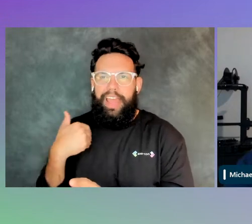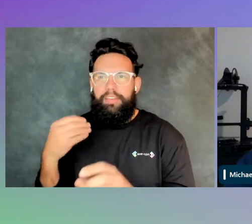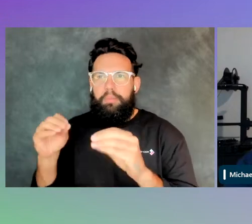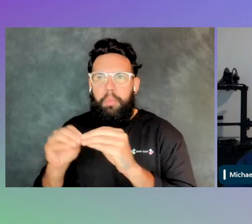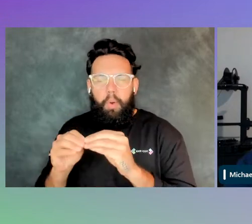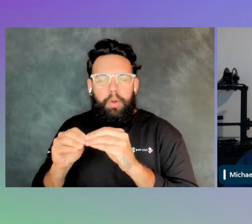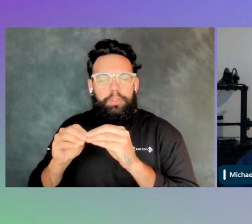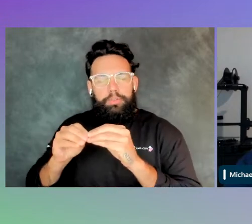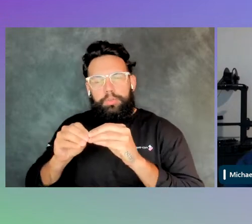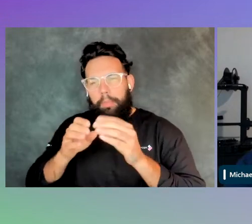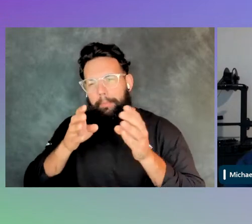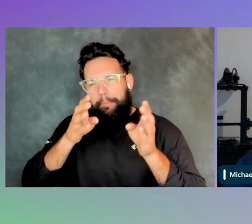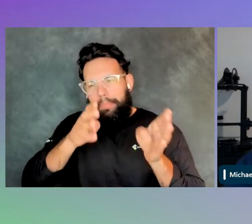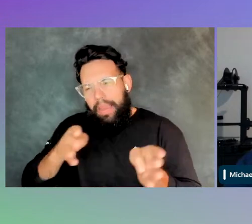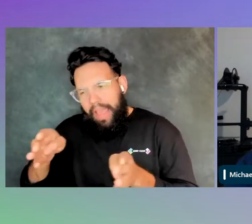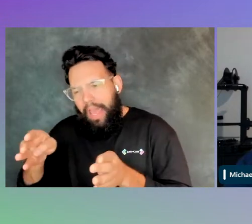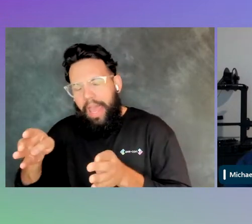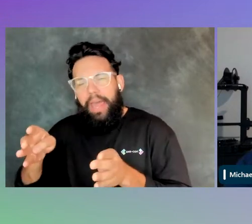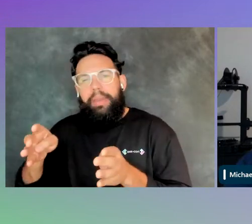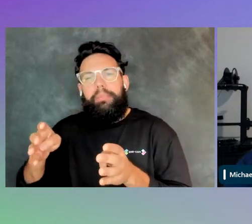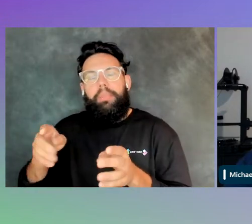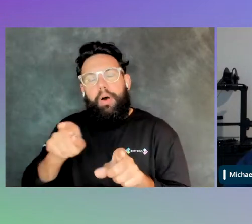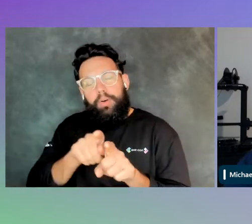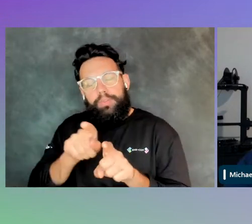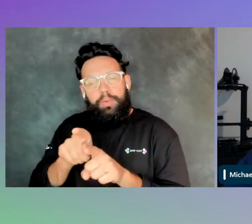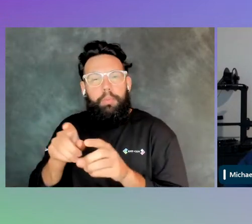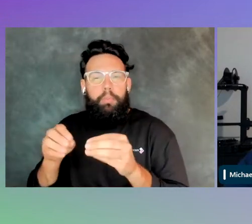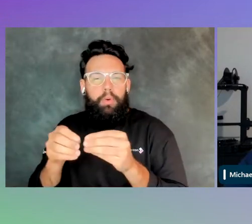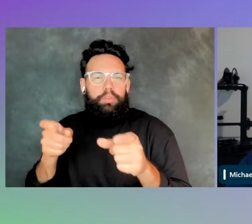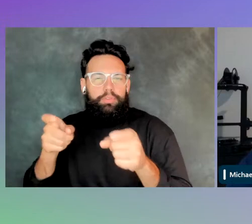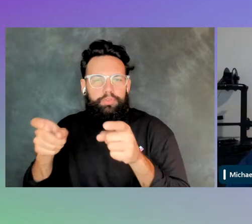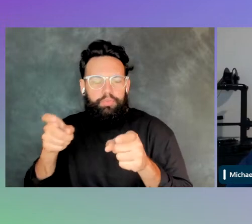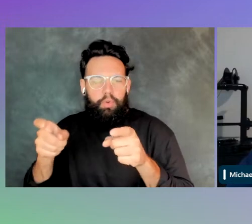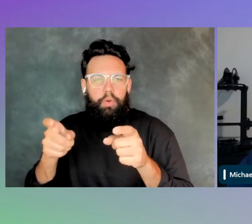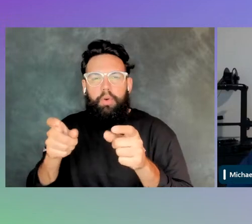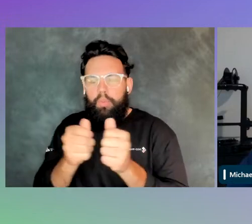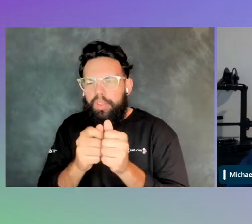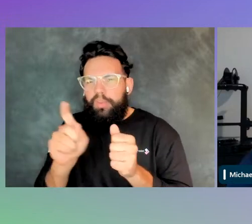where to screenshot it. And Michael, do